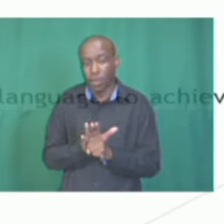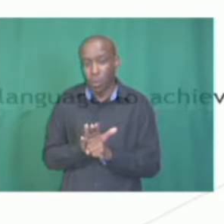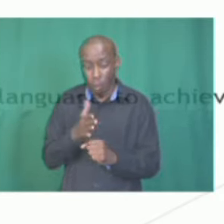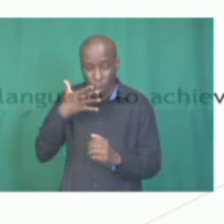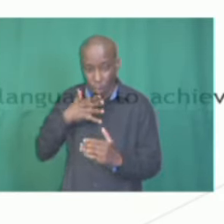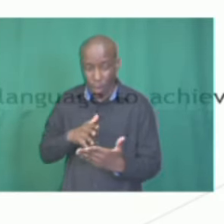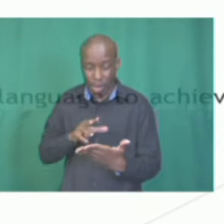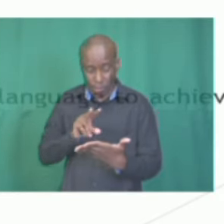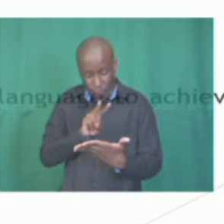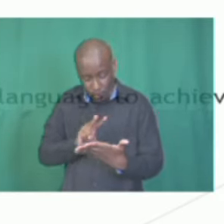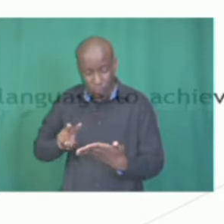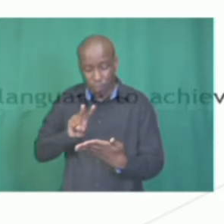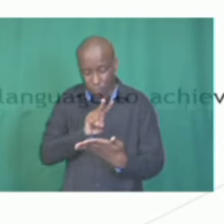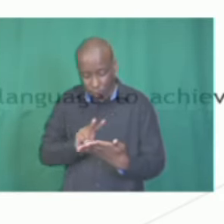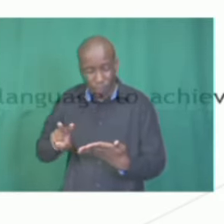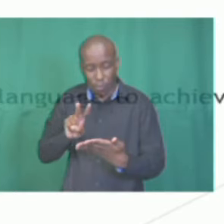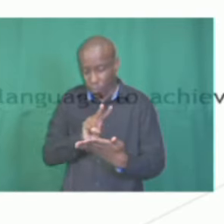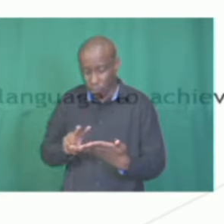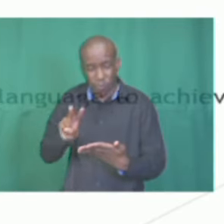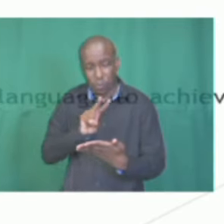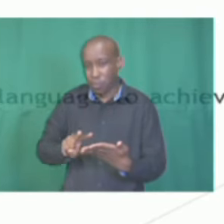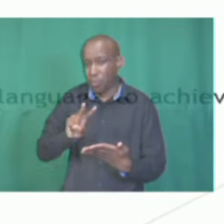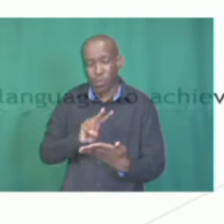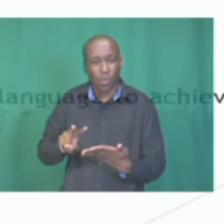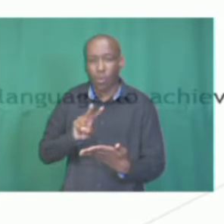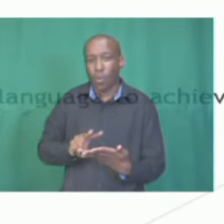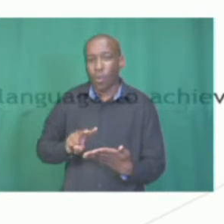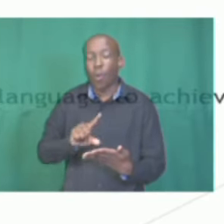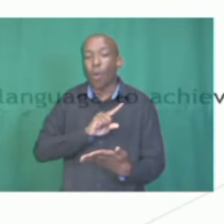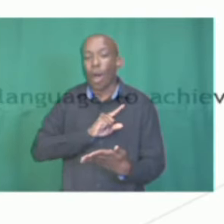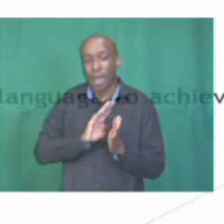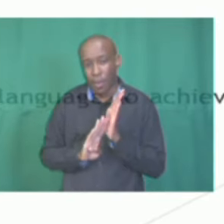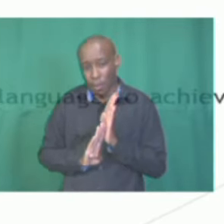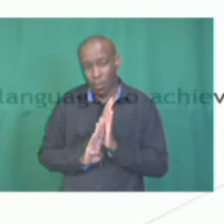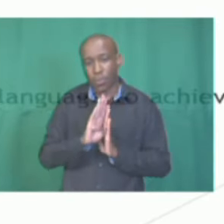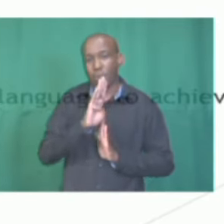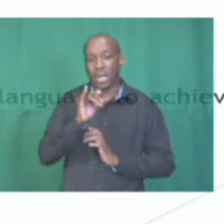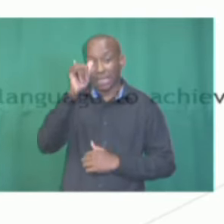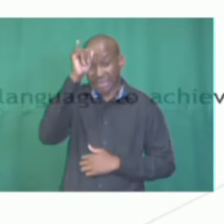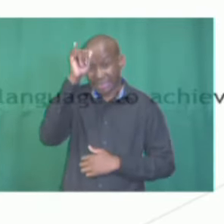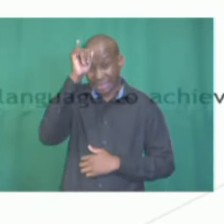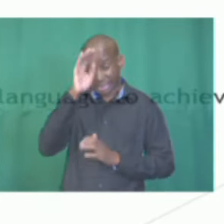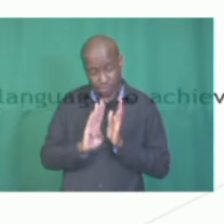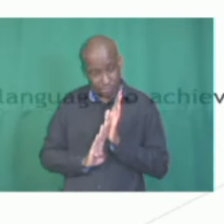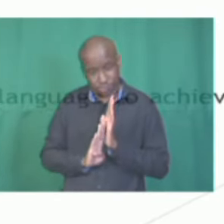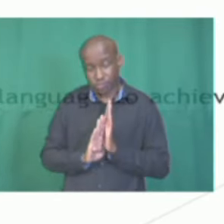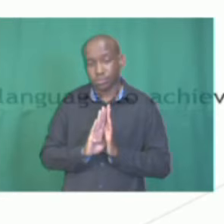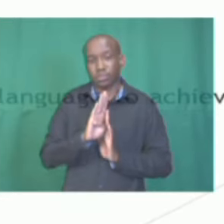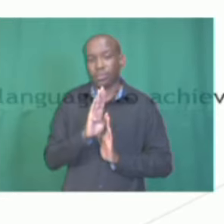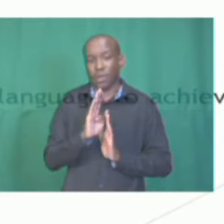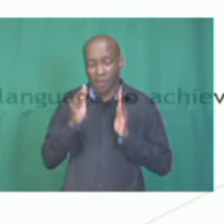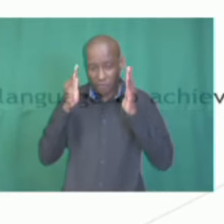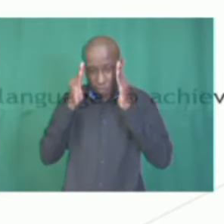to much reading, because when you read, you improve in the skills, of course, that we focus on in